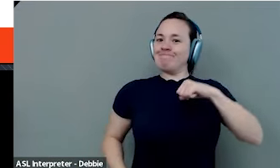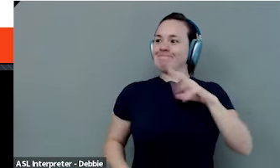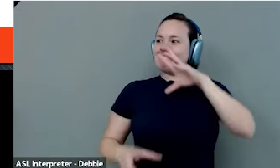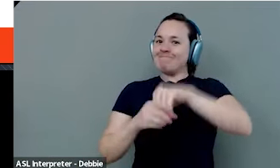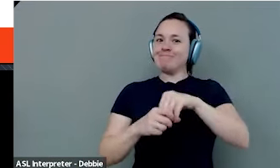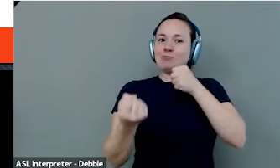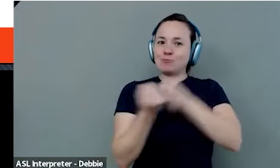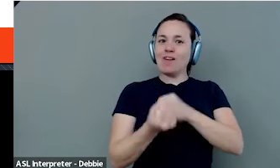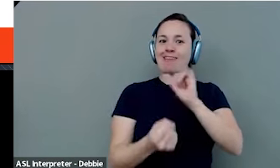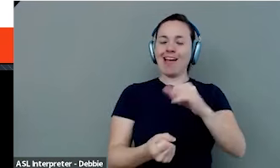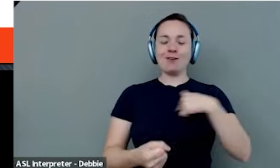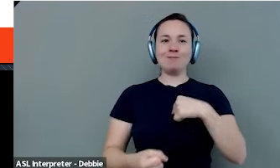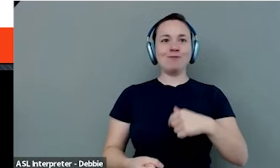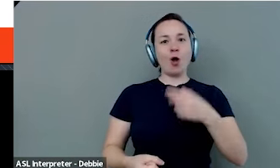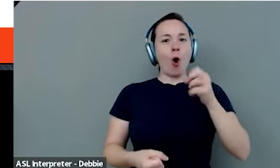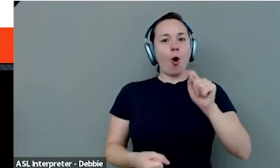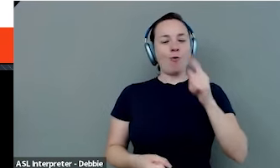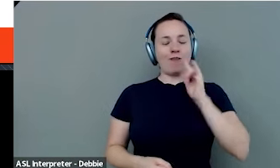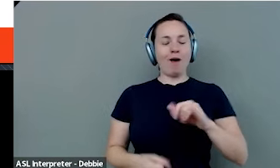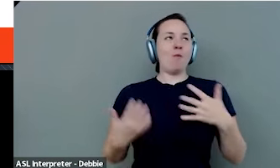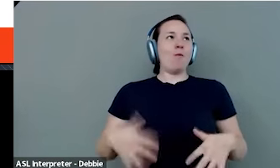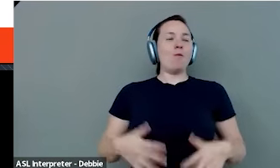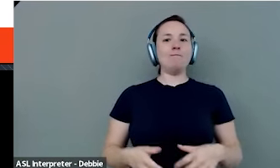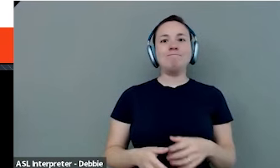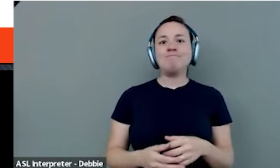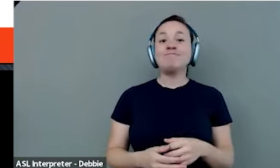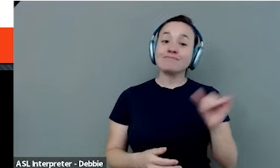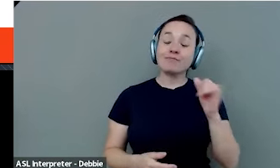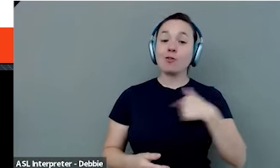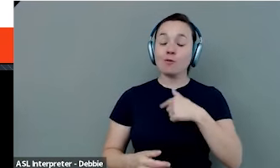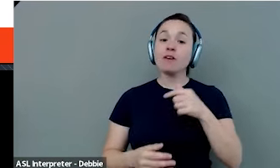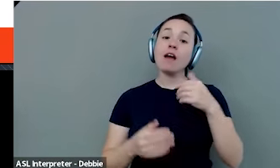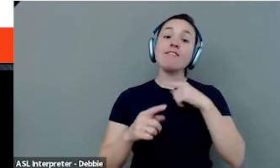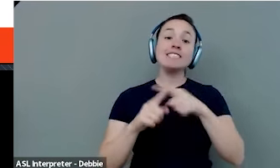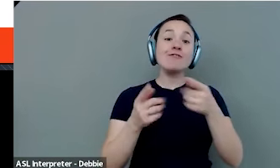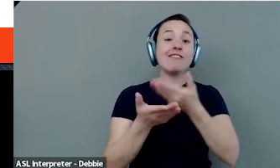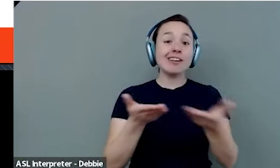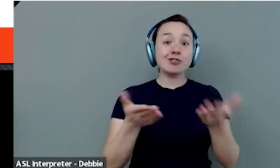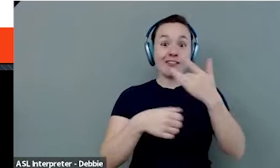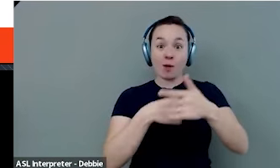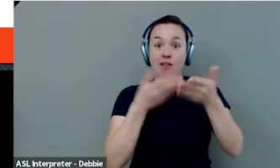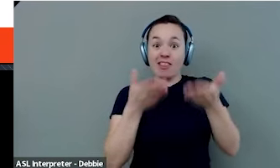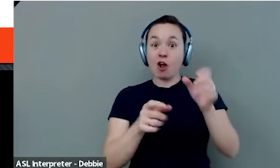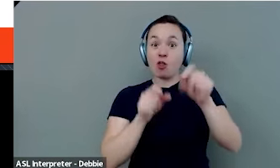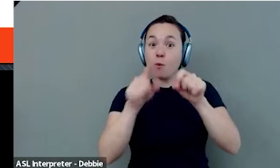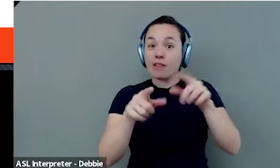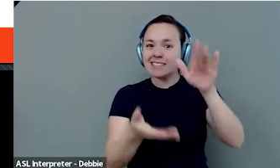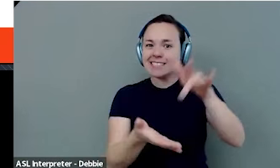centers hosting that. But now let's talk about the features we will have available at our polling center. So what's in it for